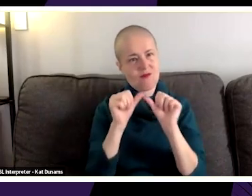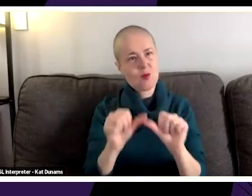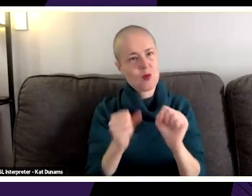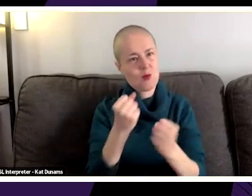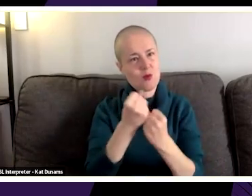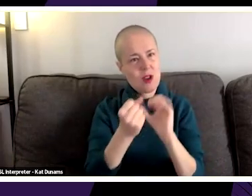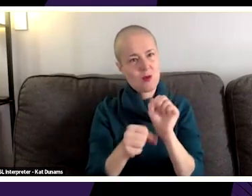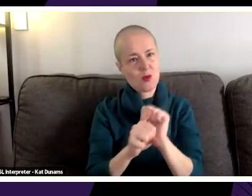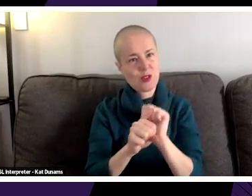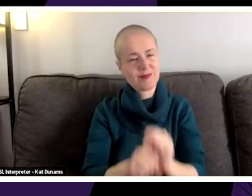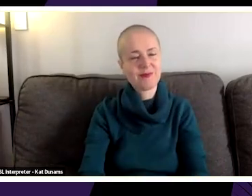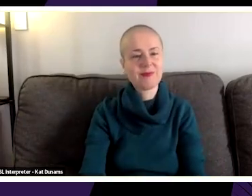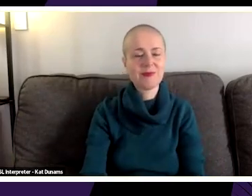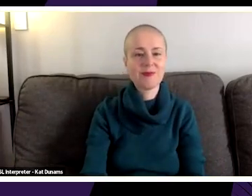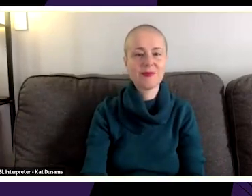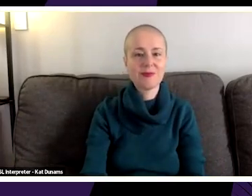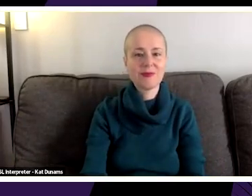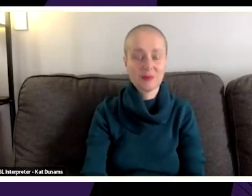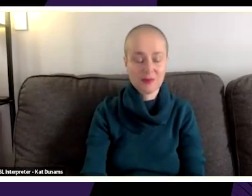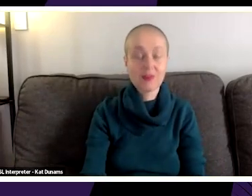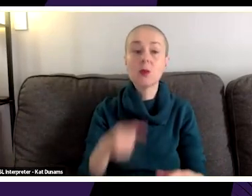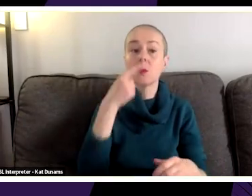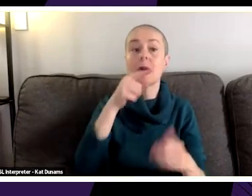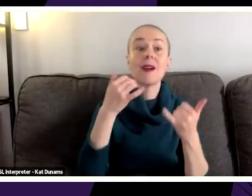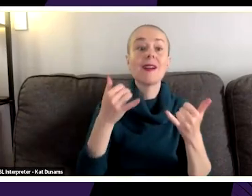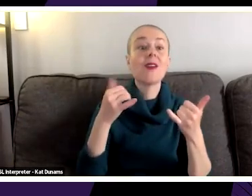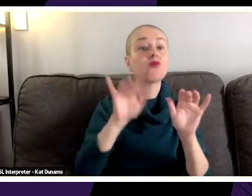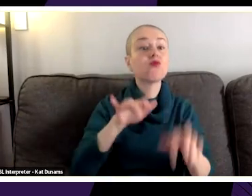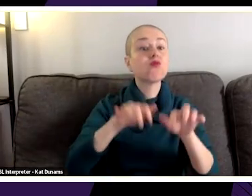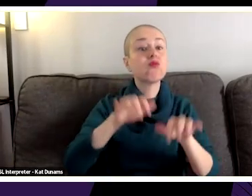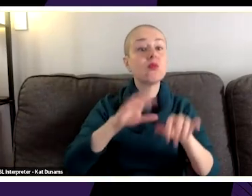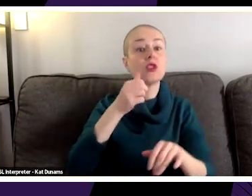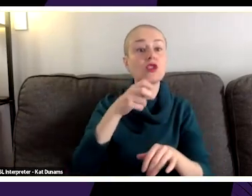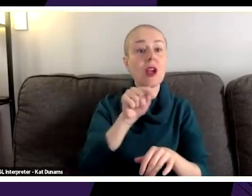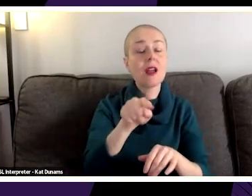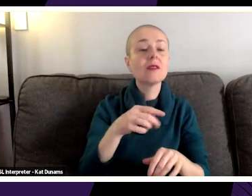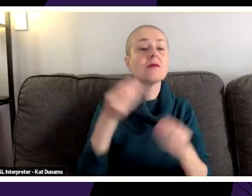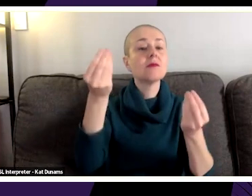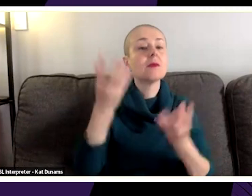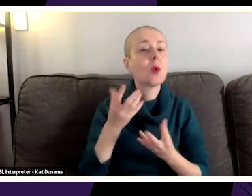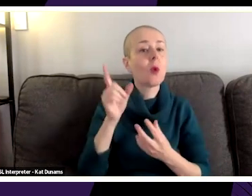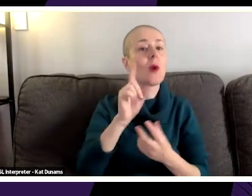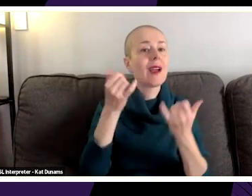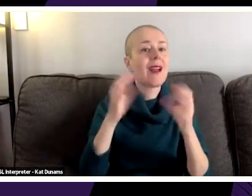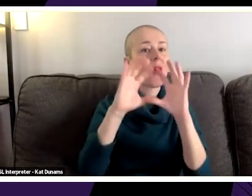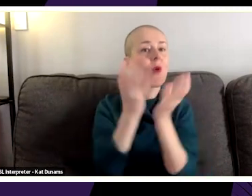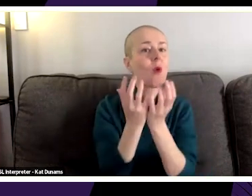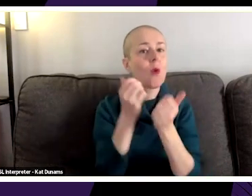So right now, I'd love for everybody to open up the chat and let us know where you're calling in from.